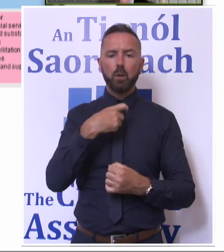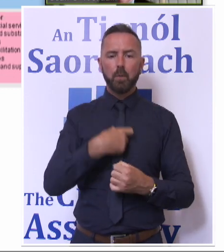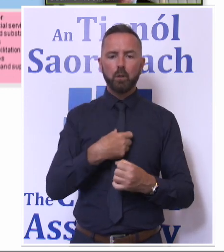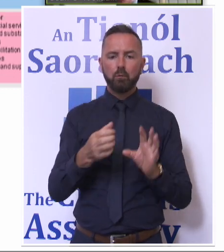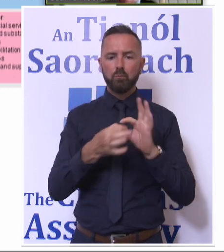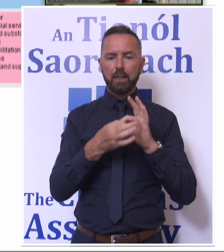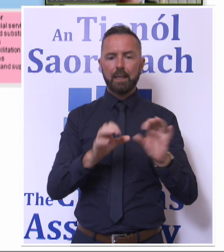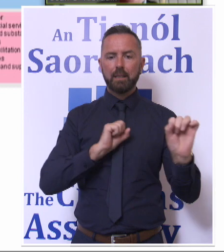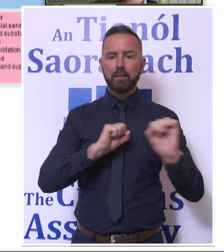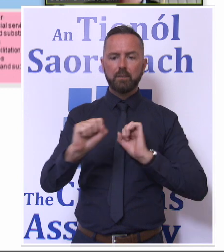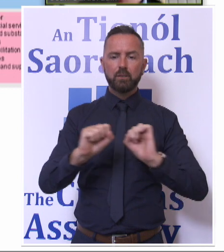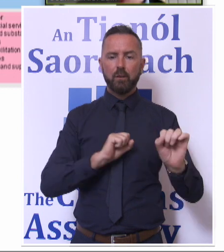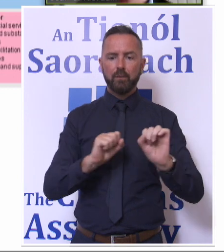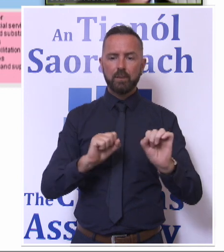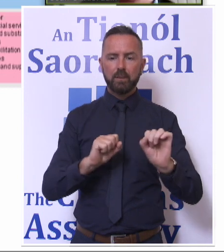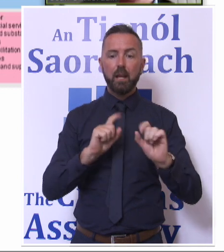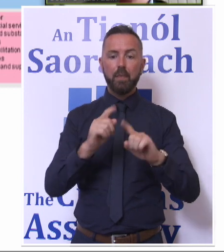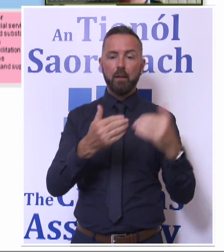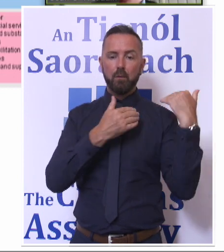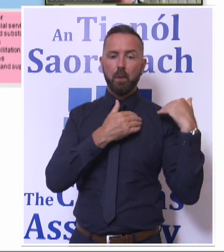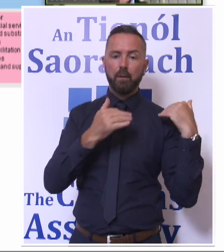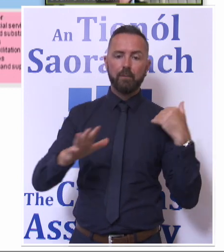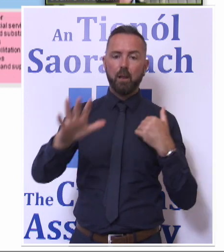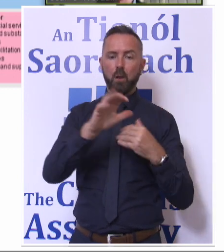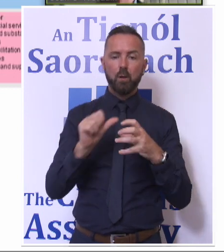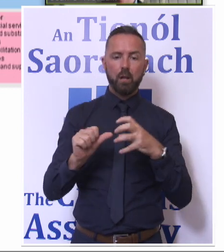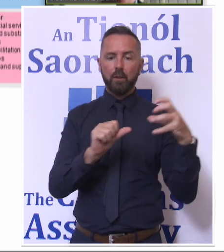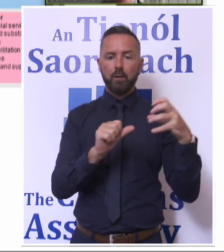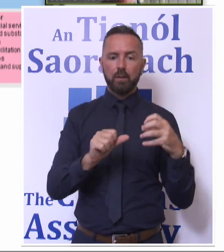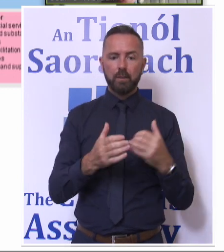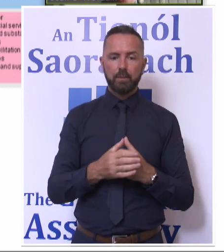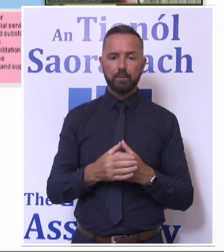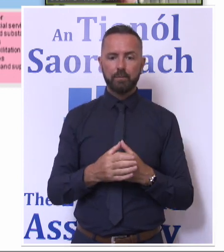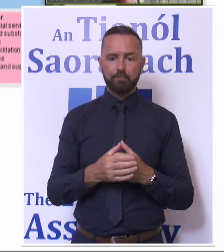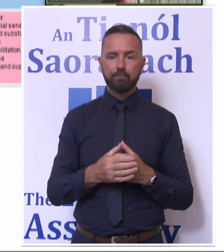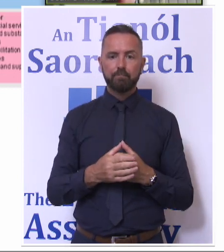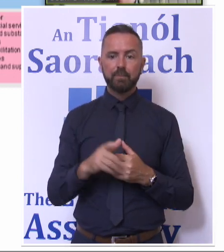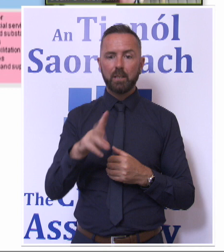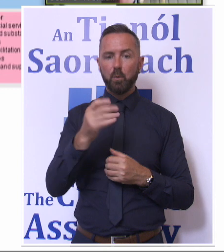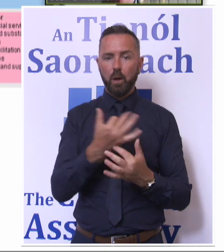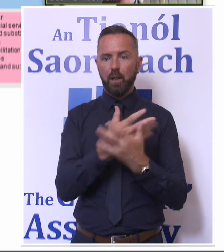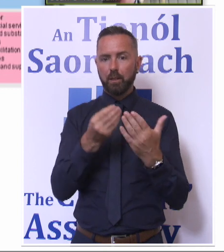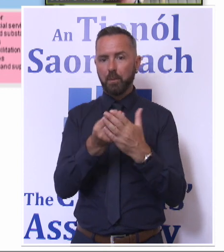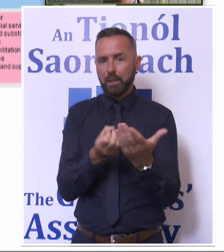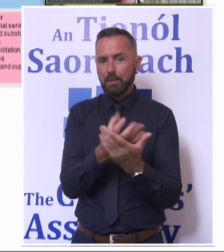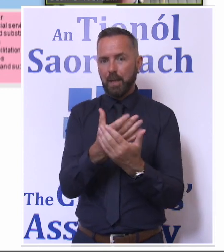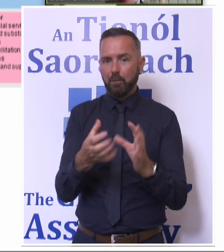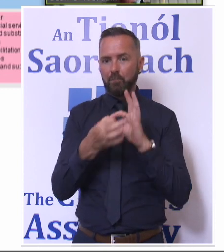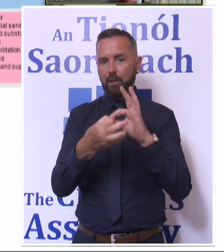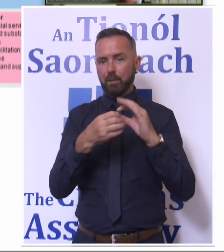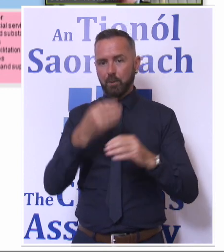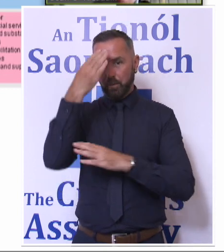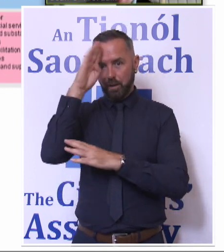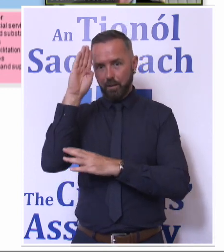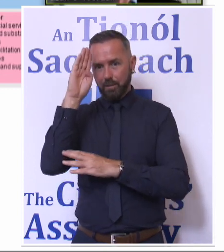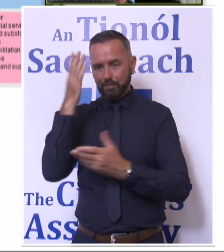services are the responsibility of the local authority. Hence, for example, the level of spending that the local government does in Ireland relative to the level of